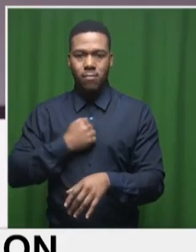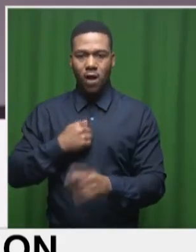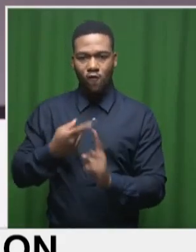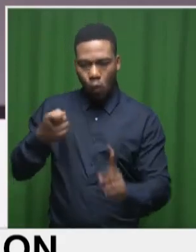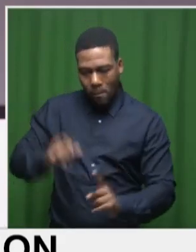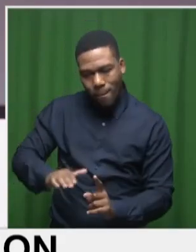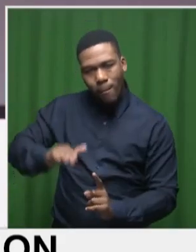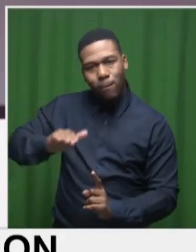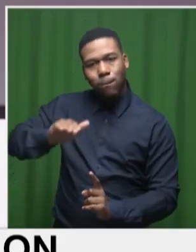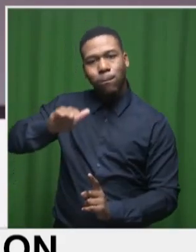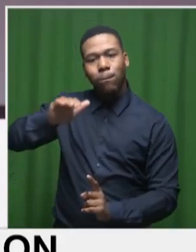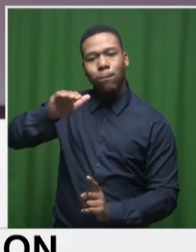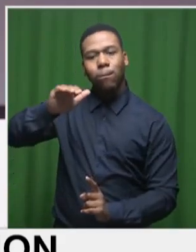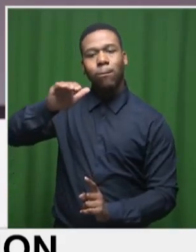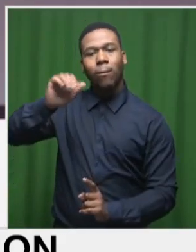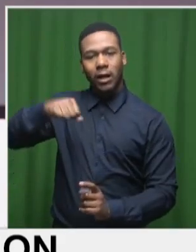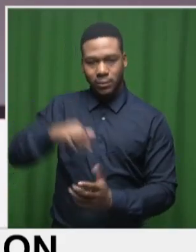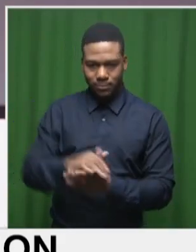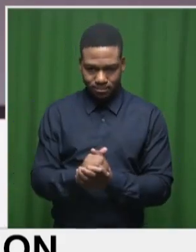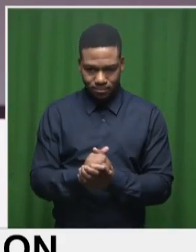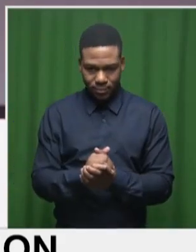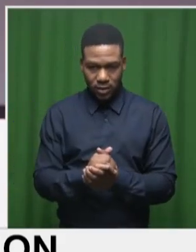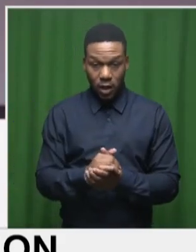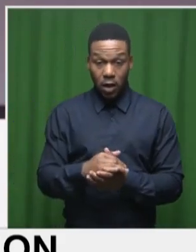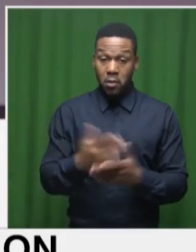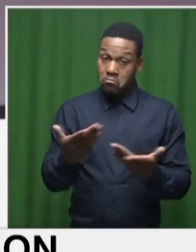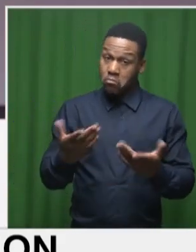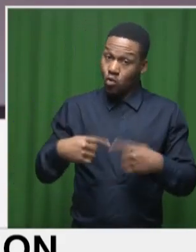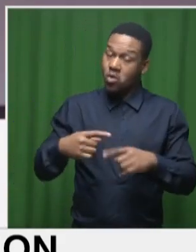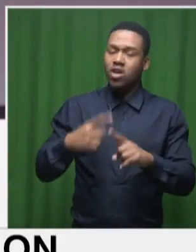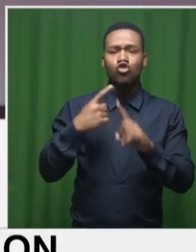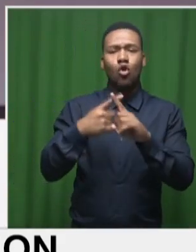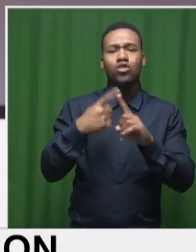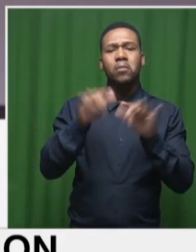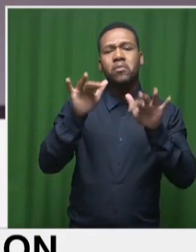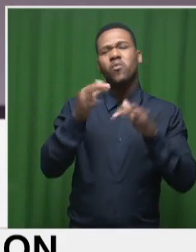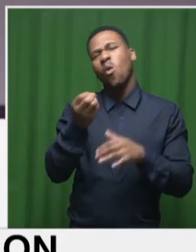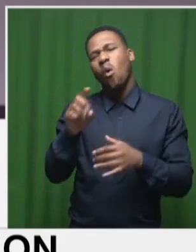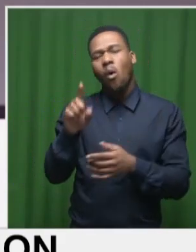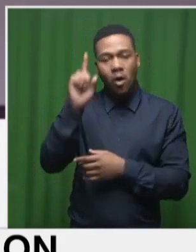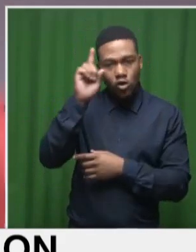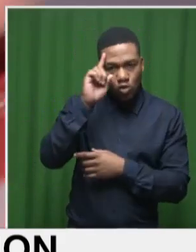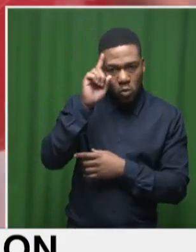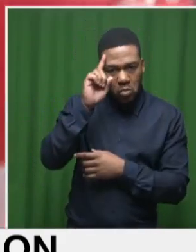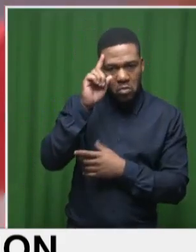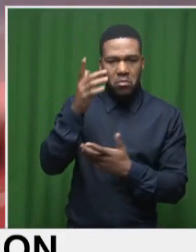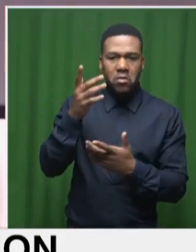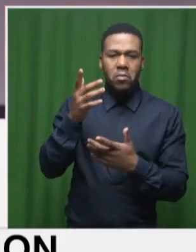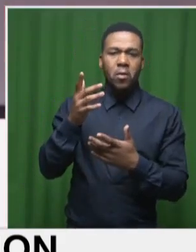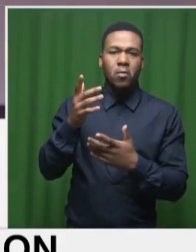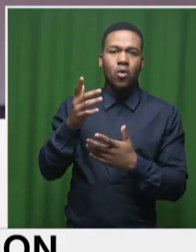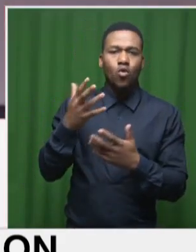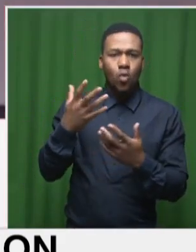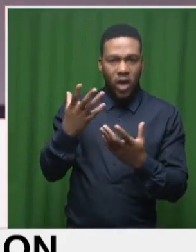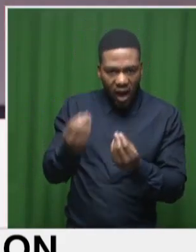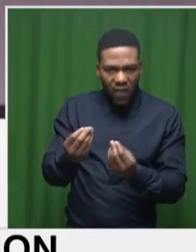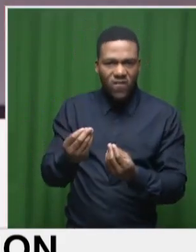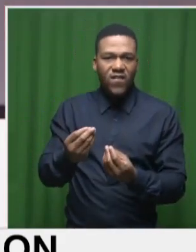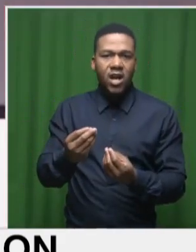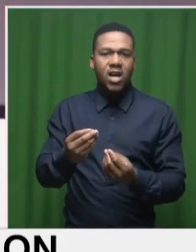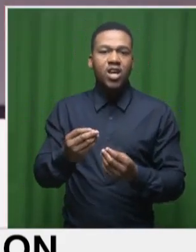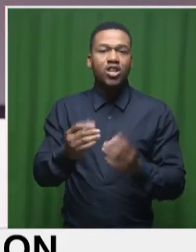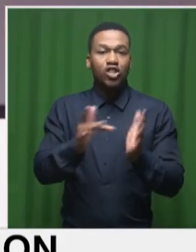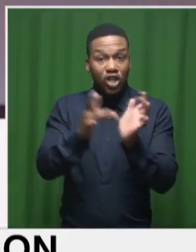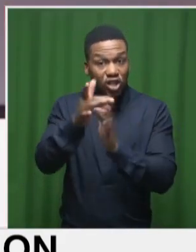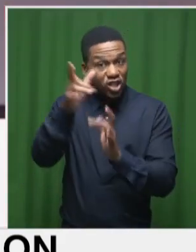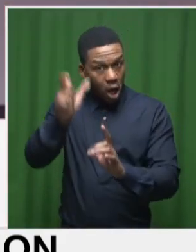now. So that means, because as Xhosa people, or as black people in general, we have the element of Christianity, but we also